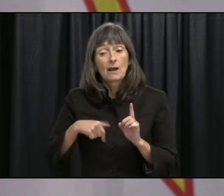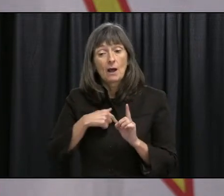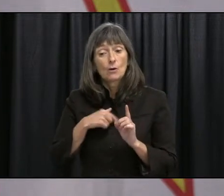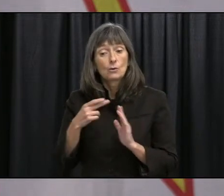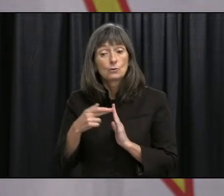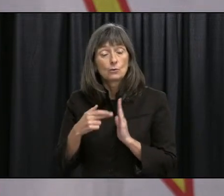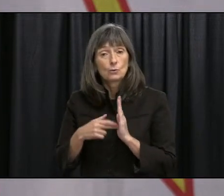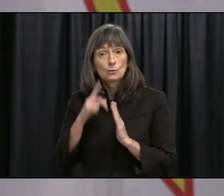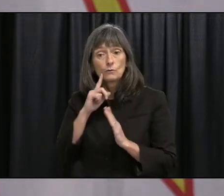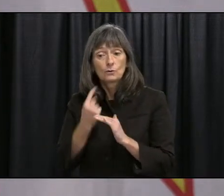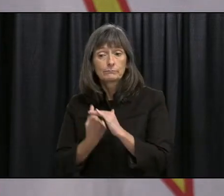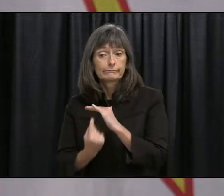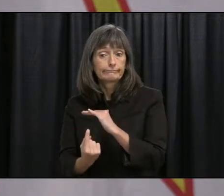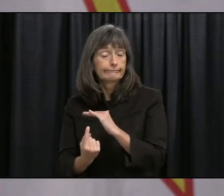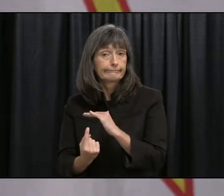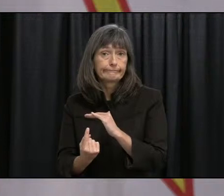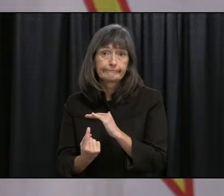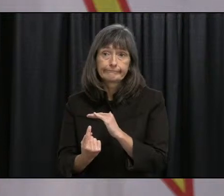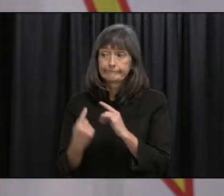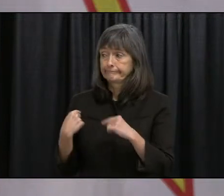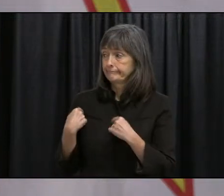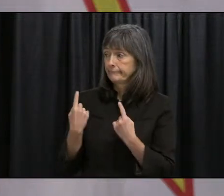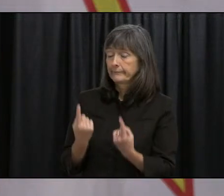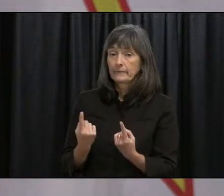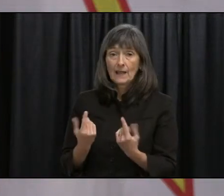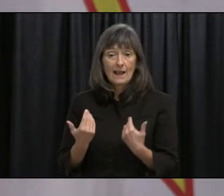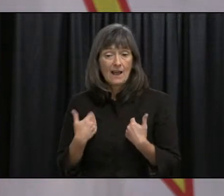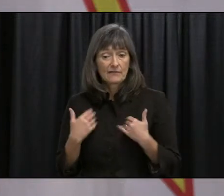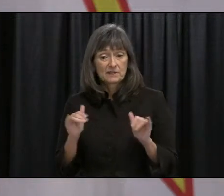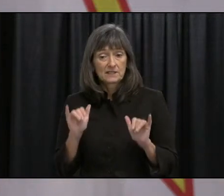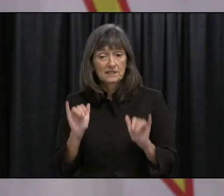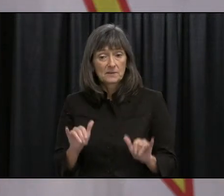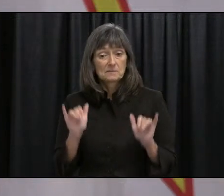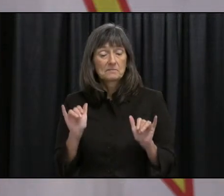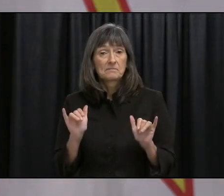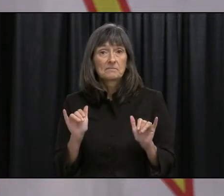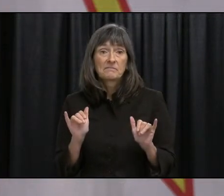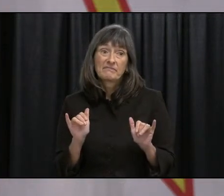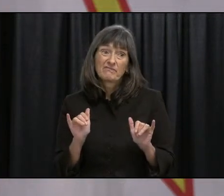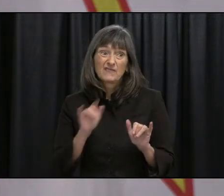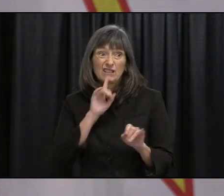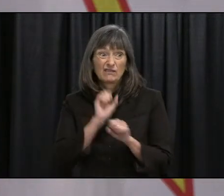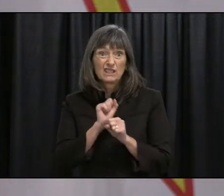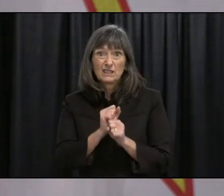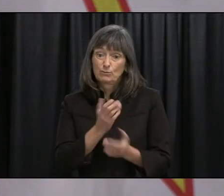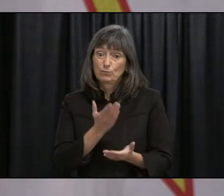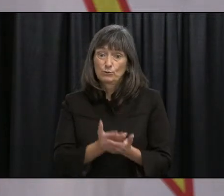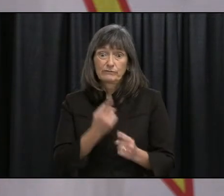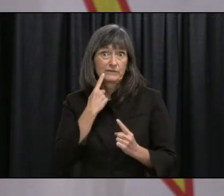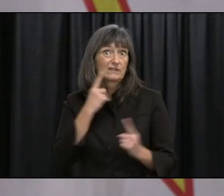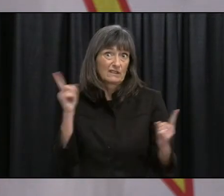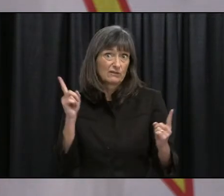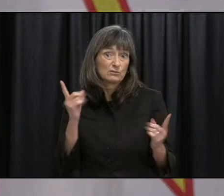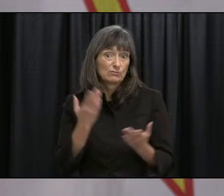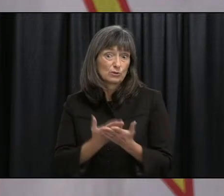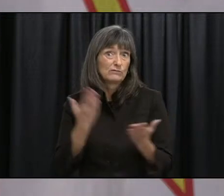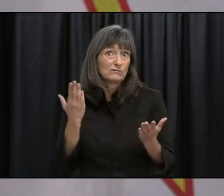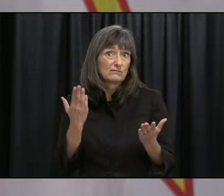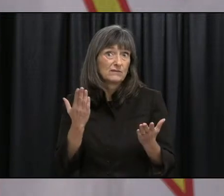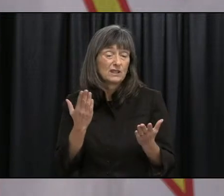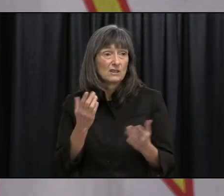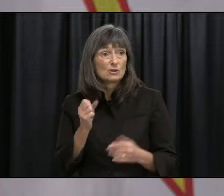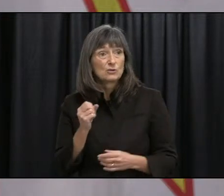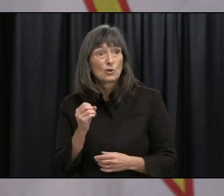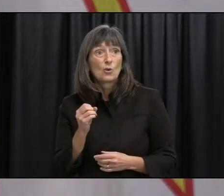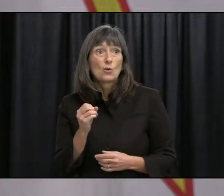policy, I think, is proven. And it would have to be a pretty compelling case to allow somebody to not have to do